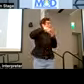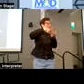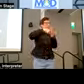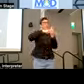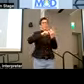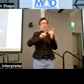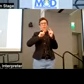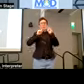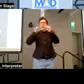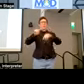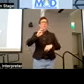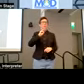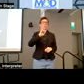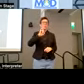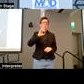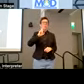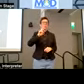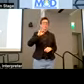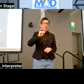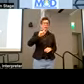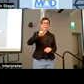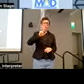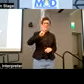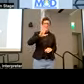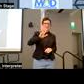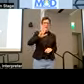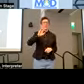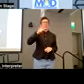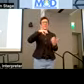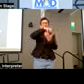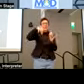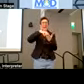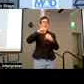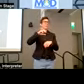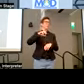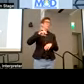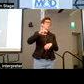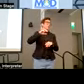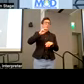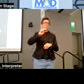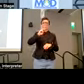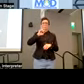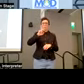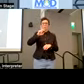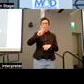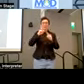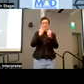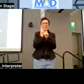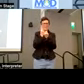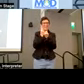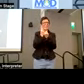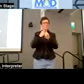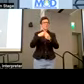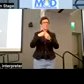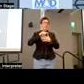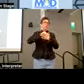365 in the cloud, multi-factor authentication. We had teams, we had all this great stuff. We're just rocking and rolling. We're great patting ourselves on the